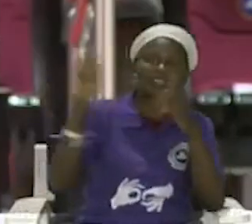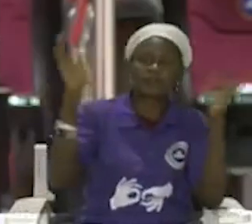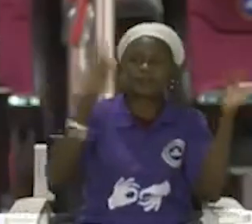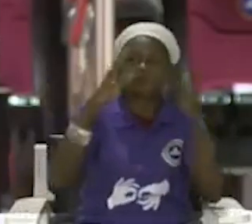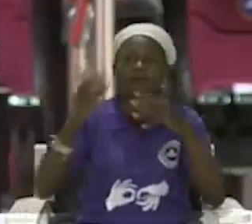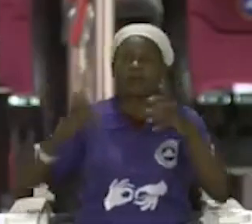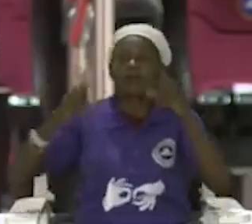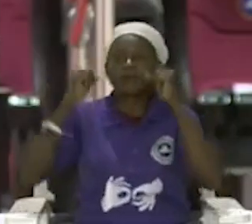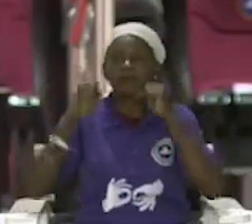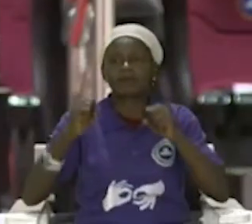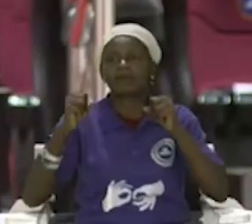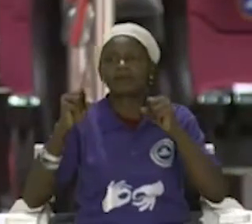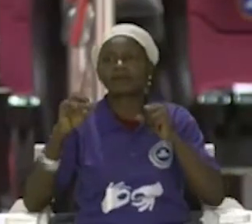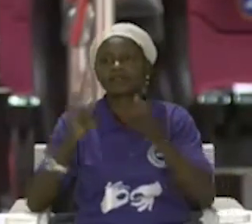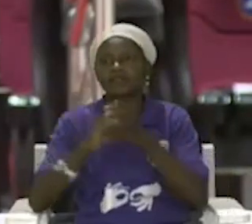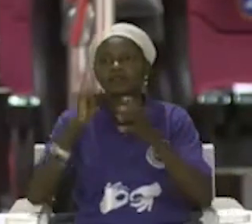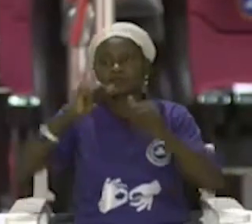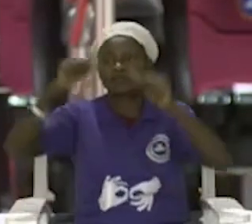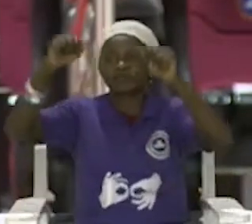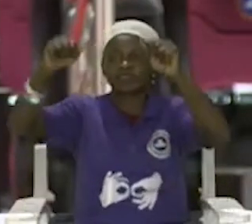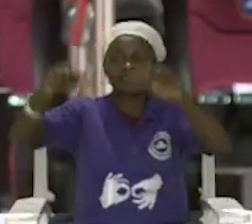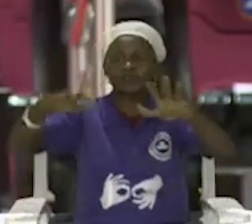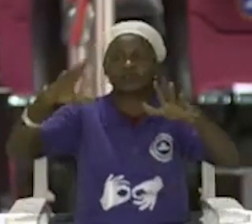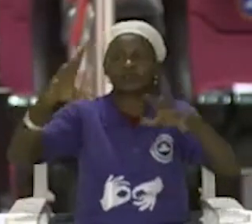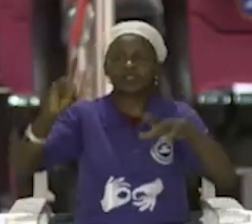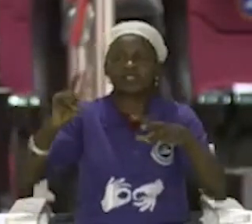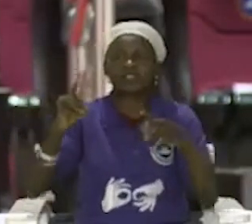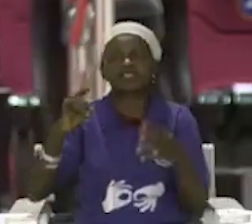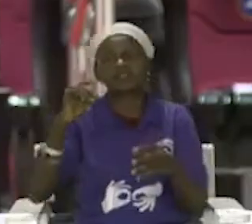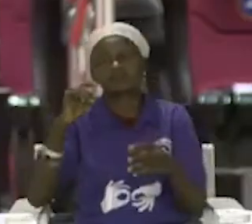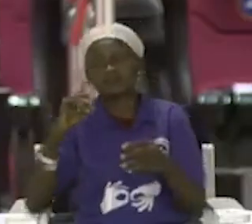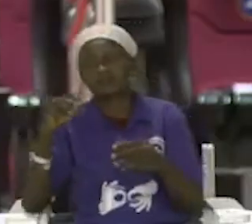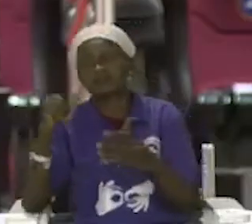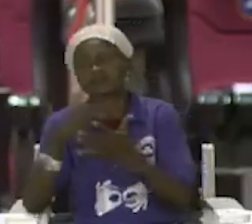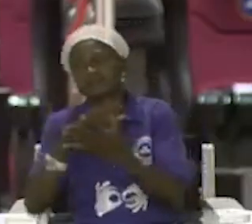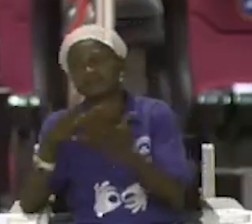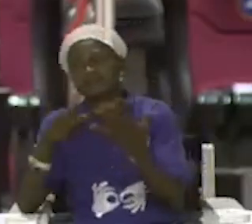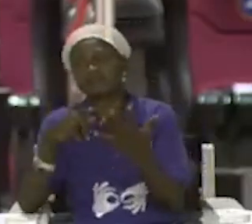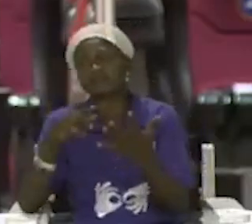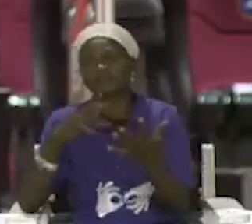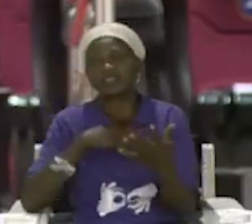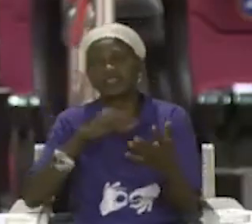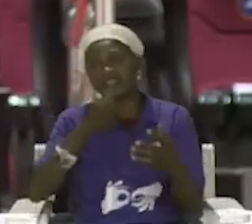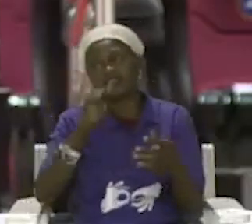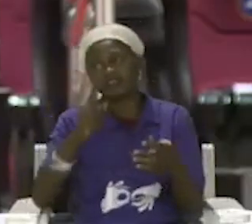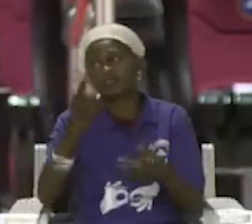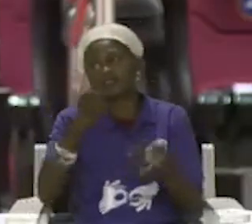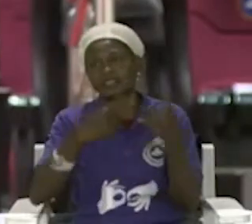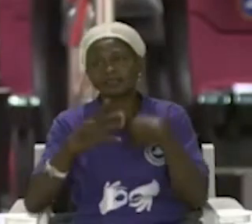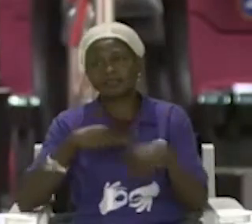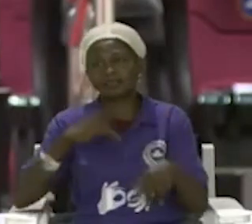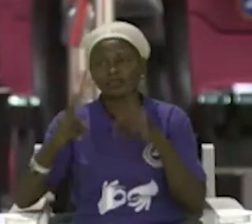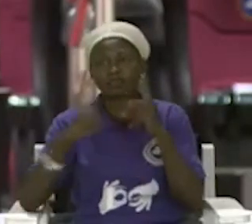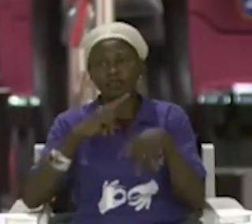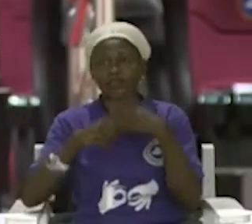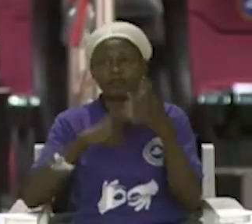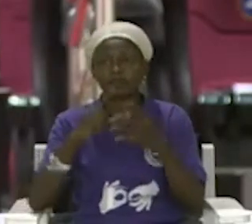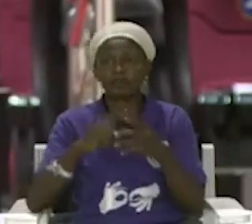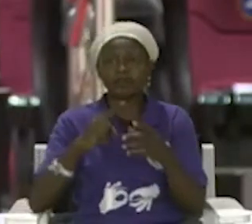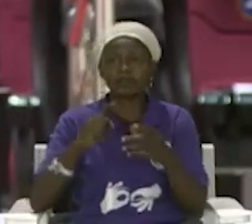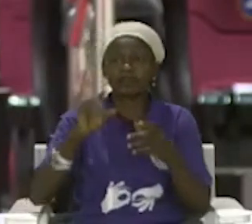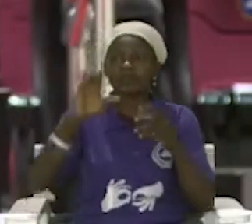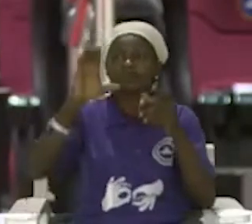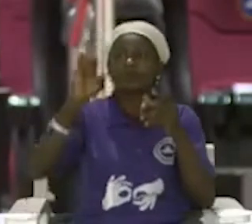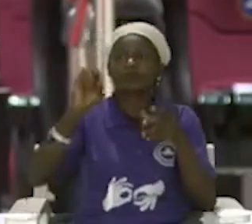mantle that will be deposited, etc., etc., and another one came and talked about coronation